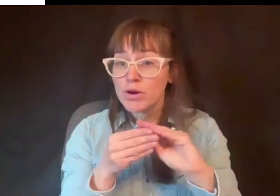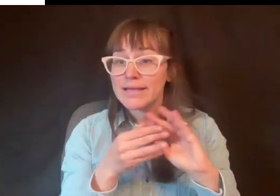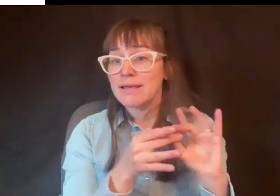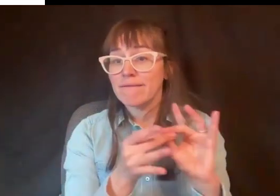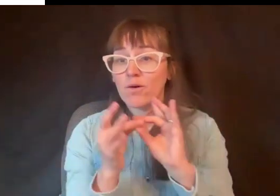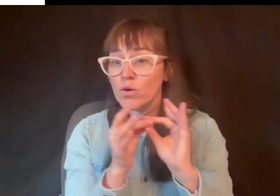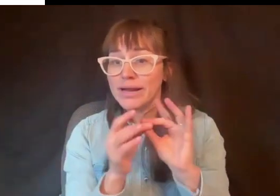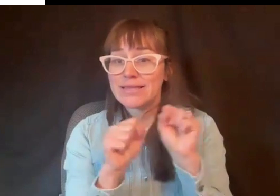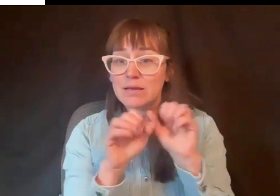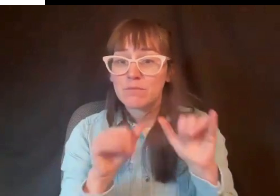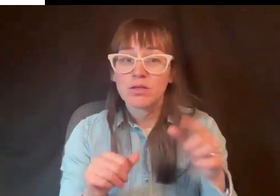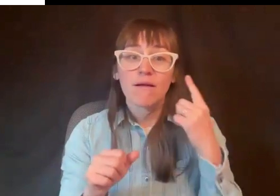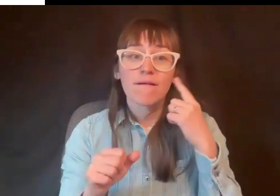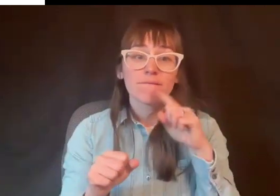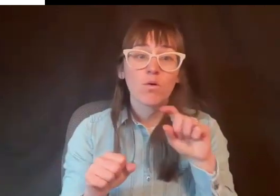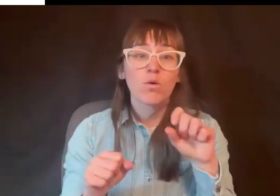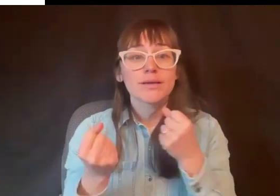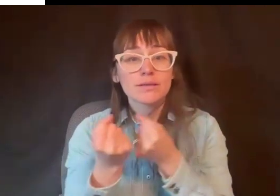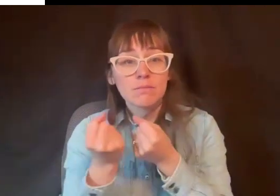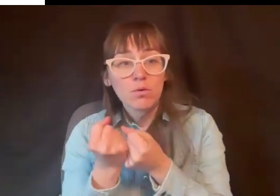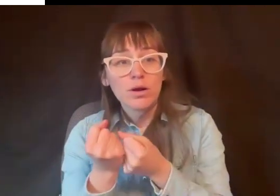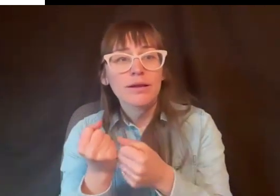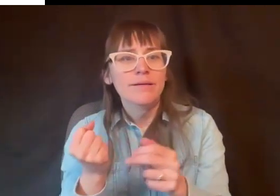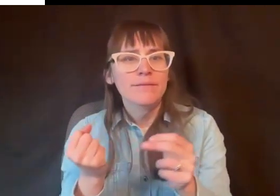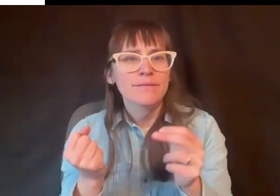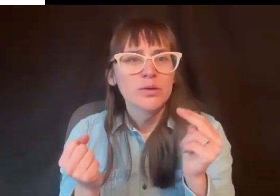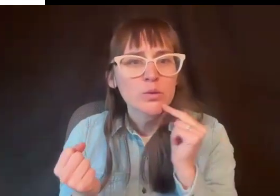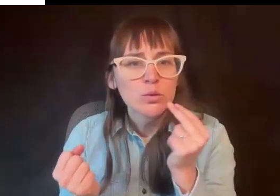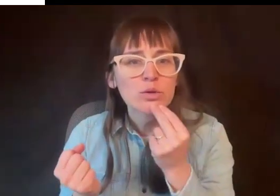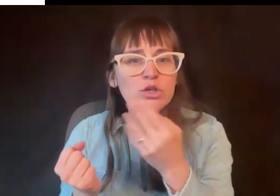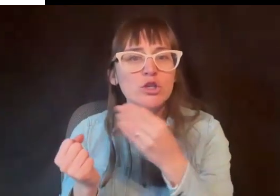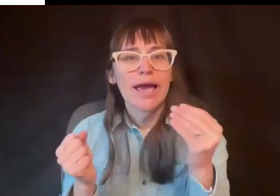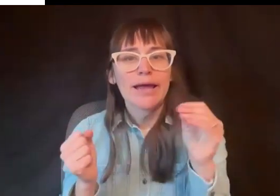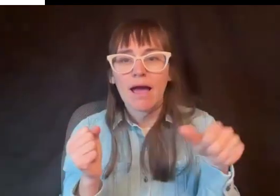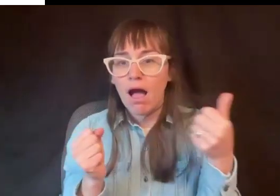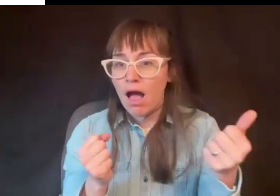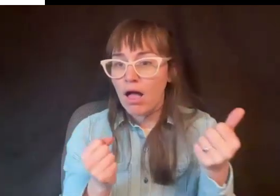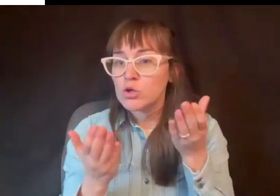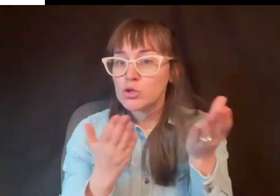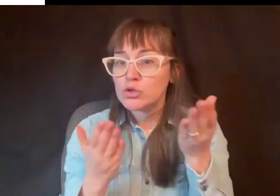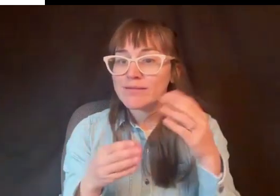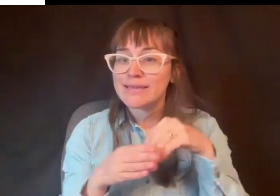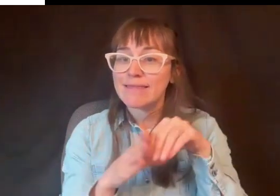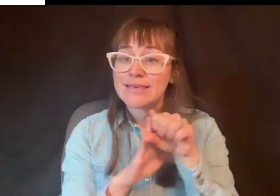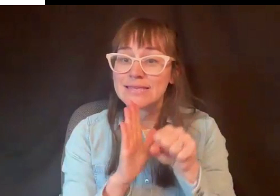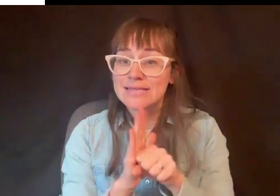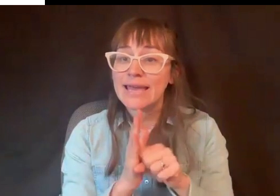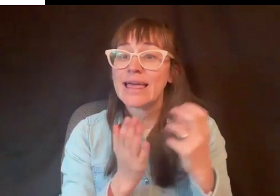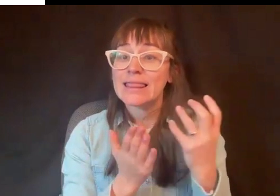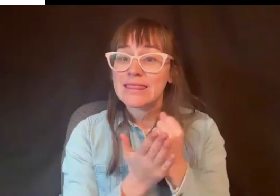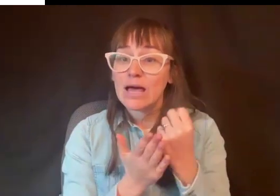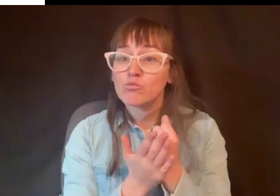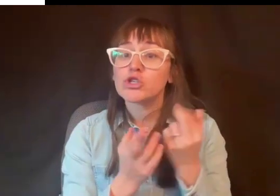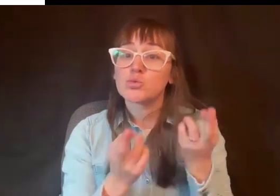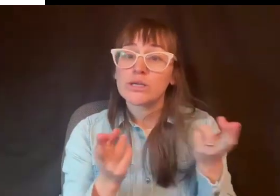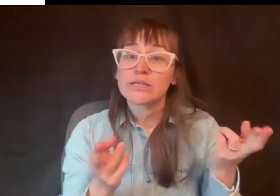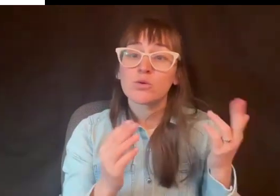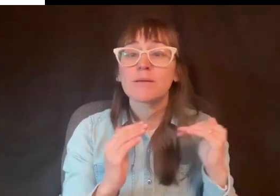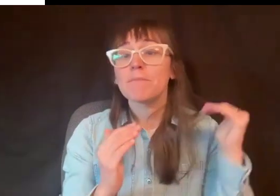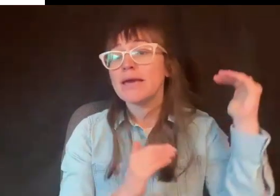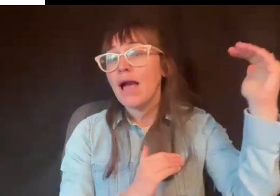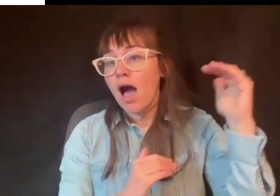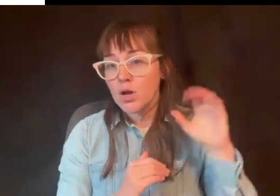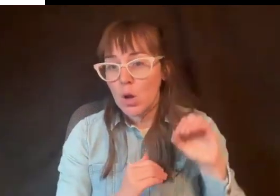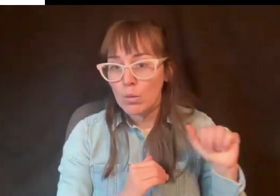supportive, nutrition, and other services for older adults in our state by leveraging resources beyond OAA funding. In